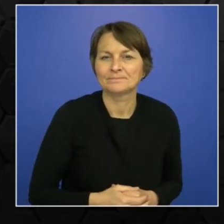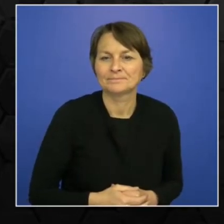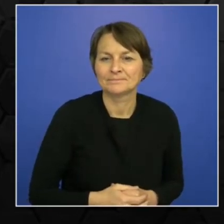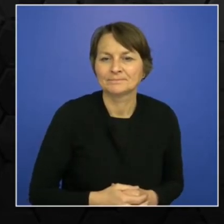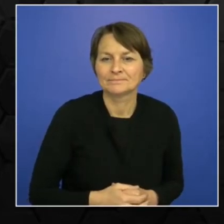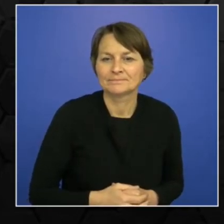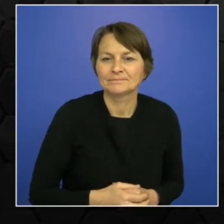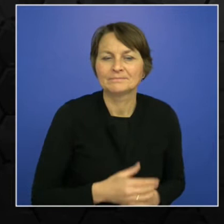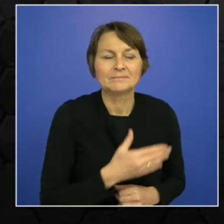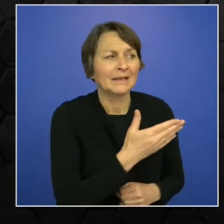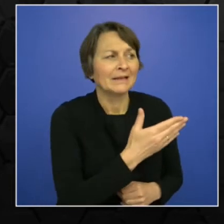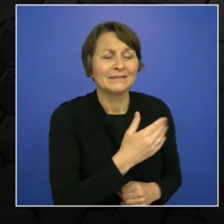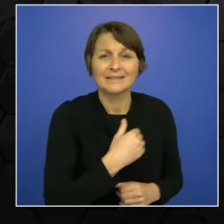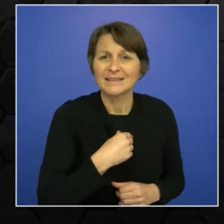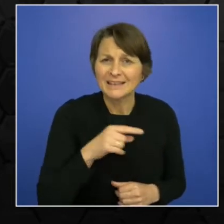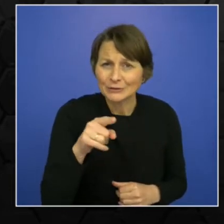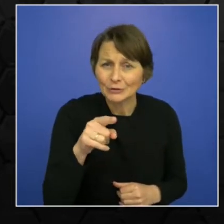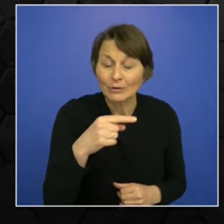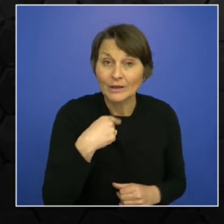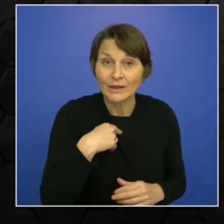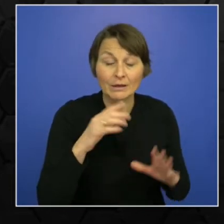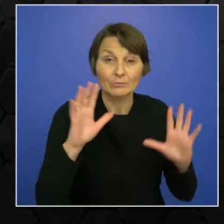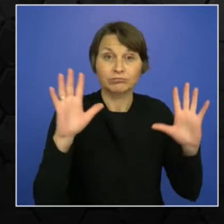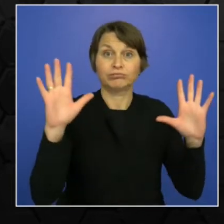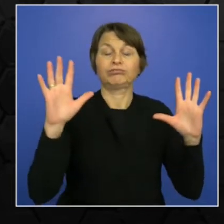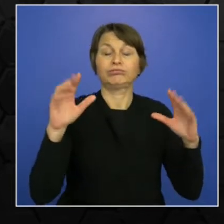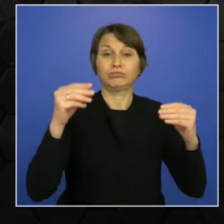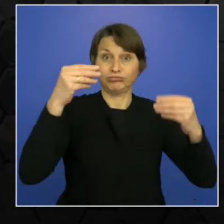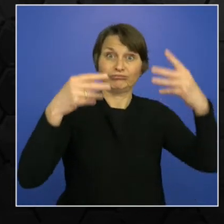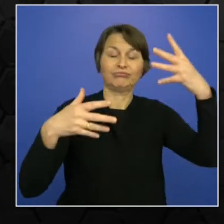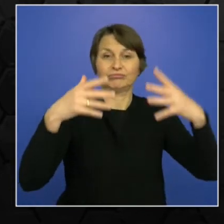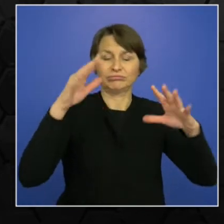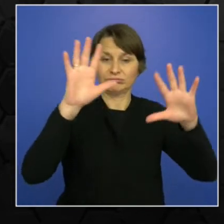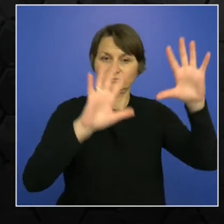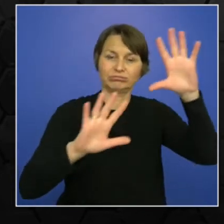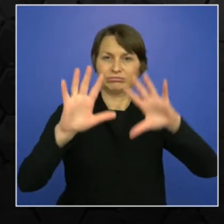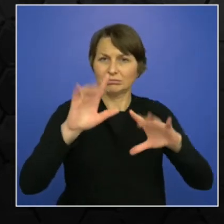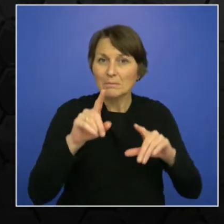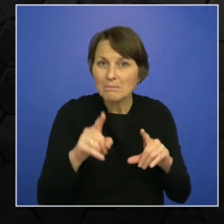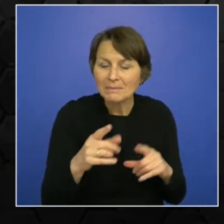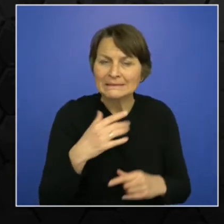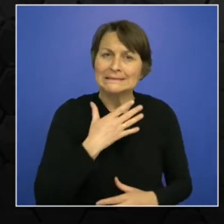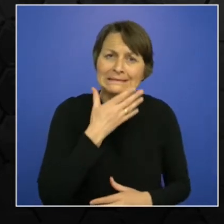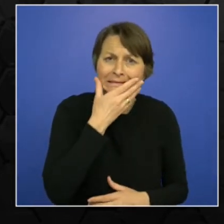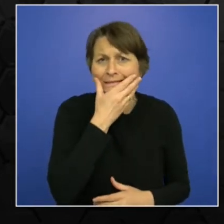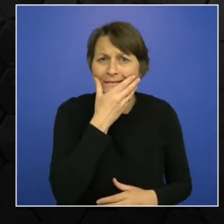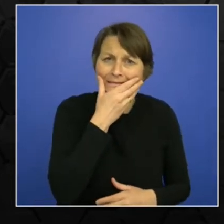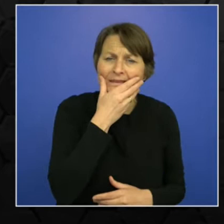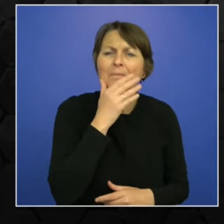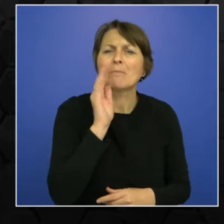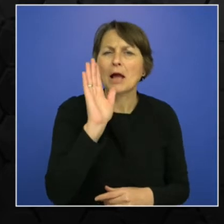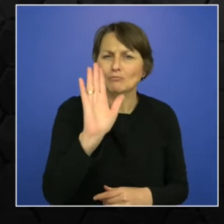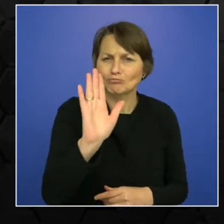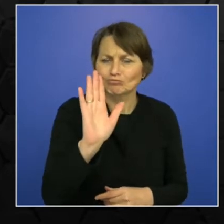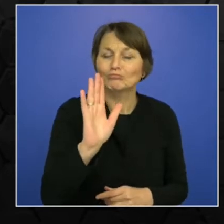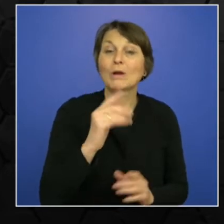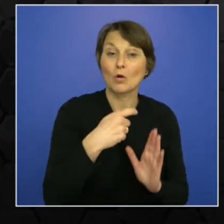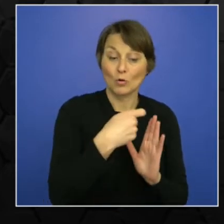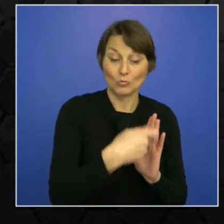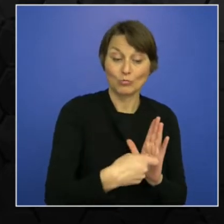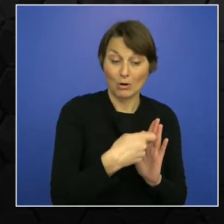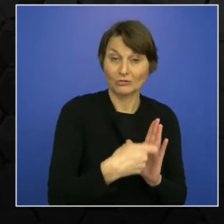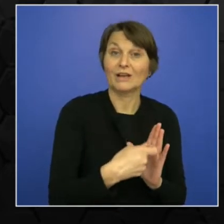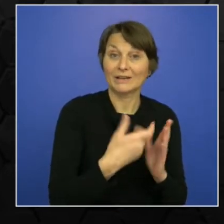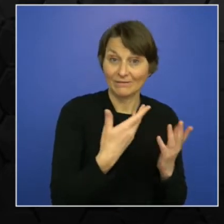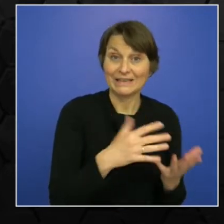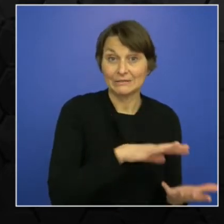little overwhelming to see, but I'll try to give it through a project that I have implemented,